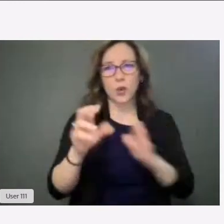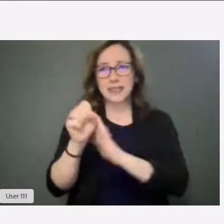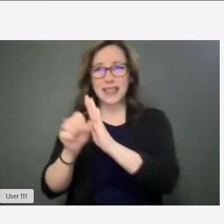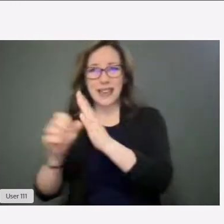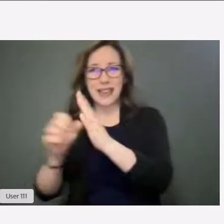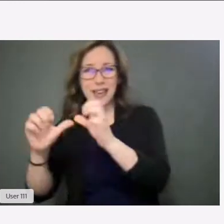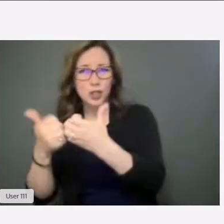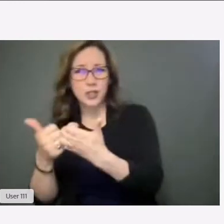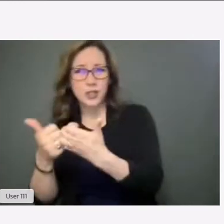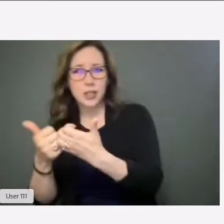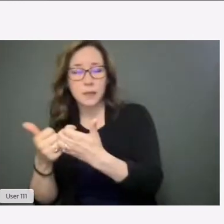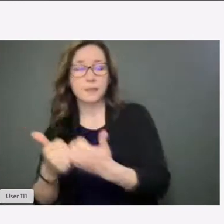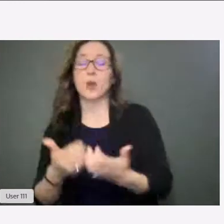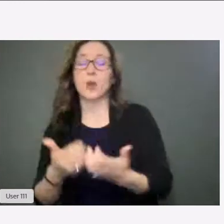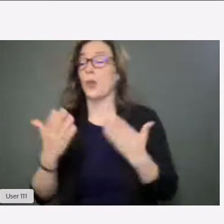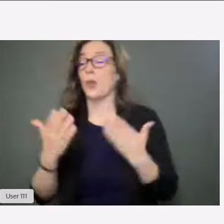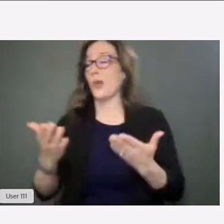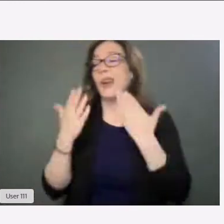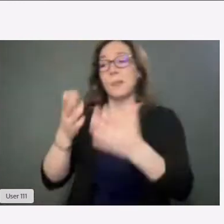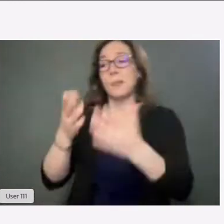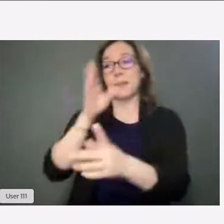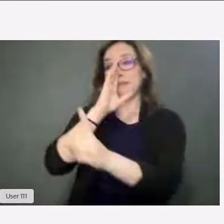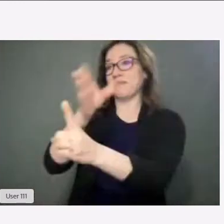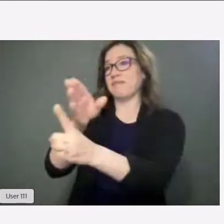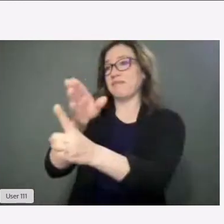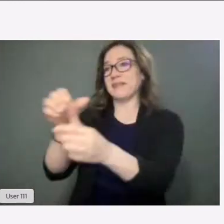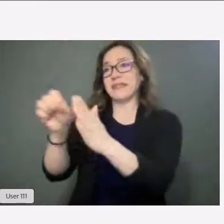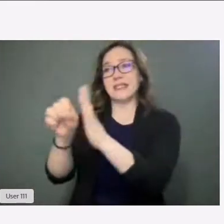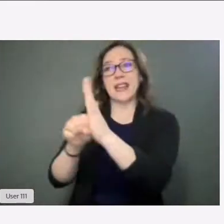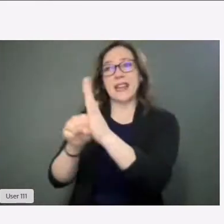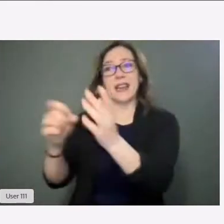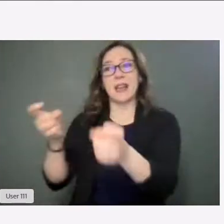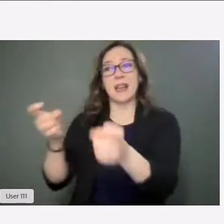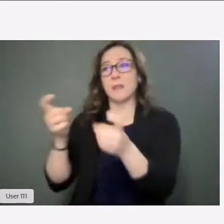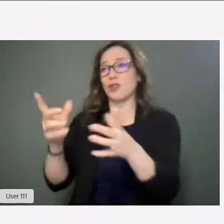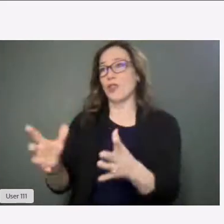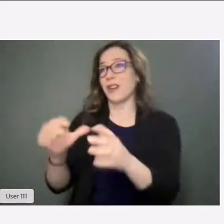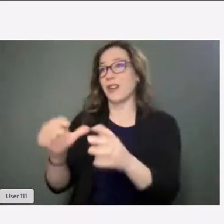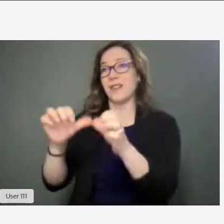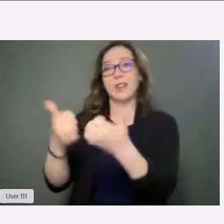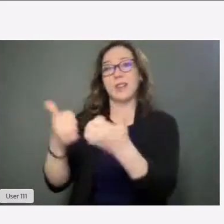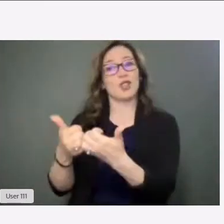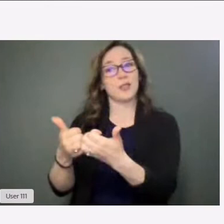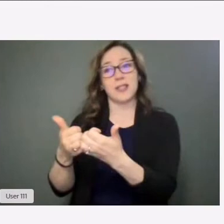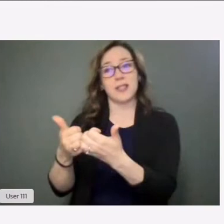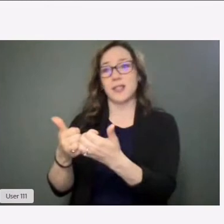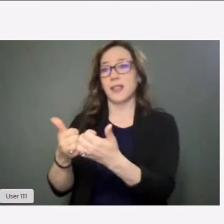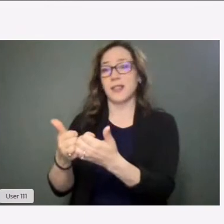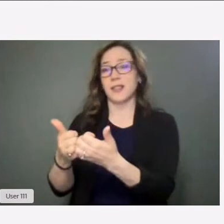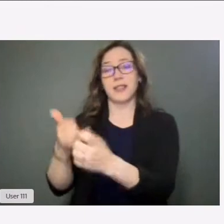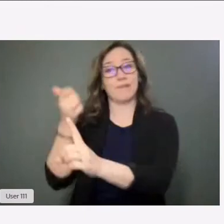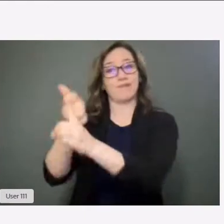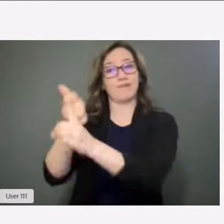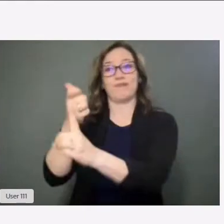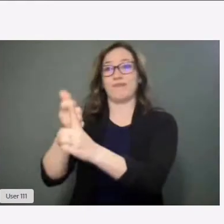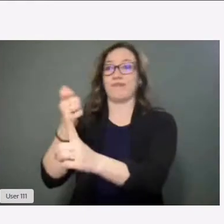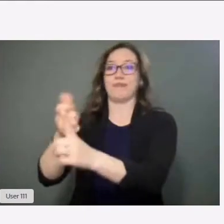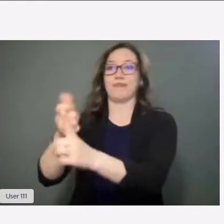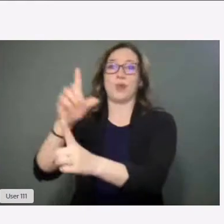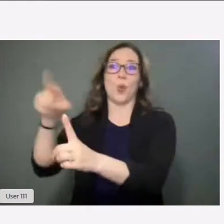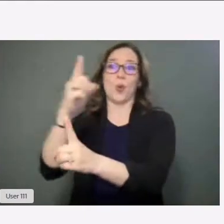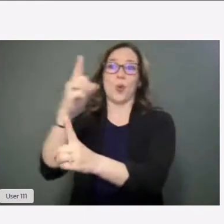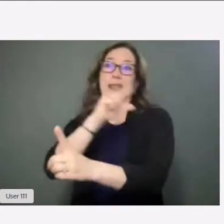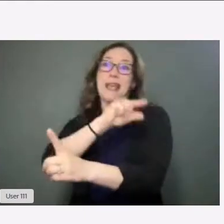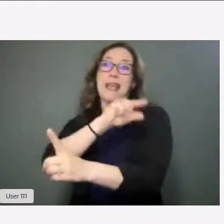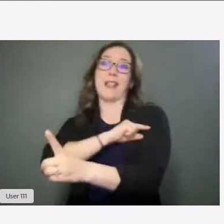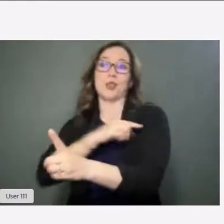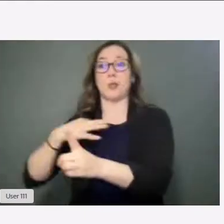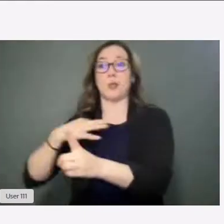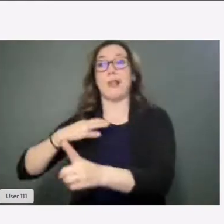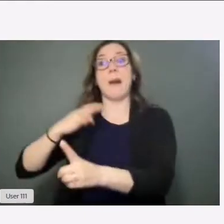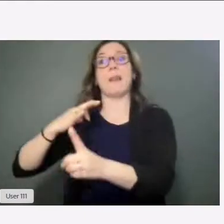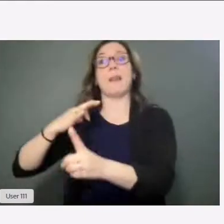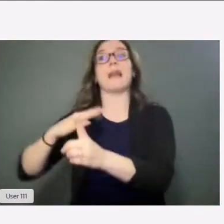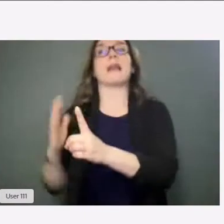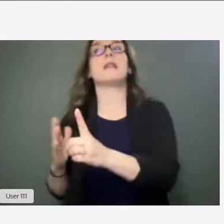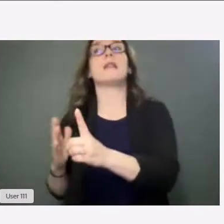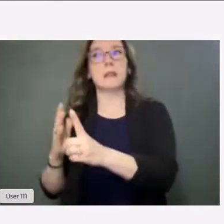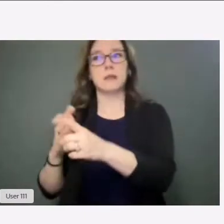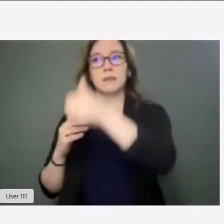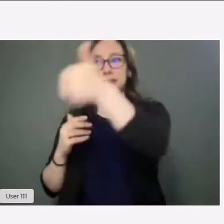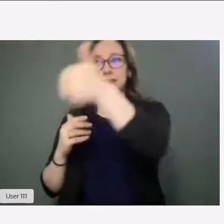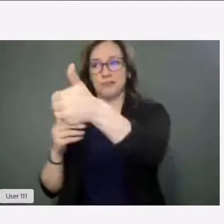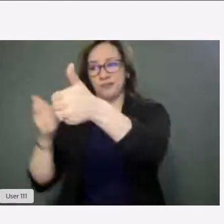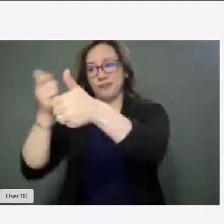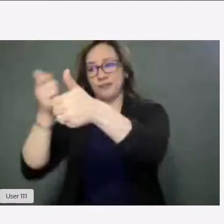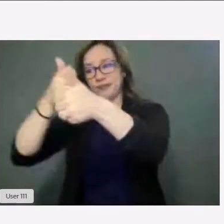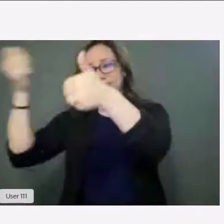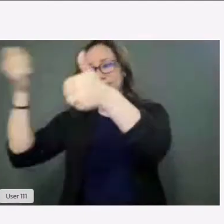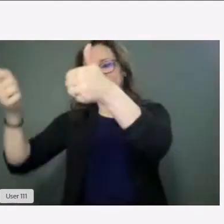would recommend going right to the state administrative agency, because as we said, they are the only eligible applicant. So any